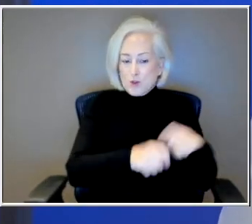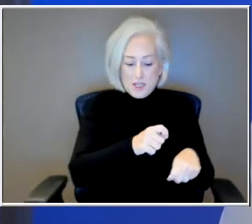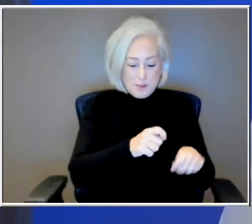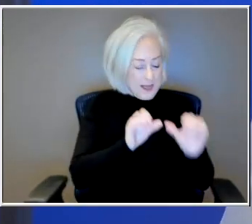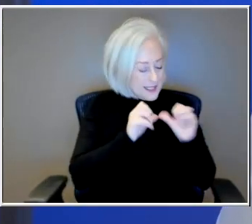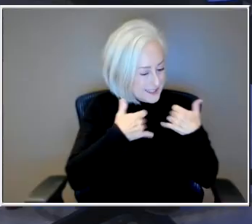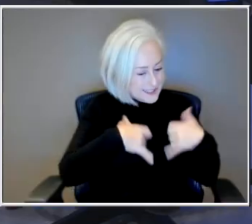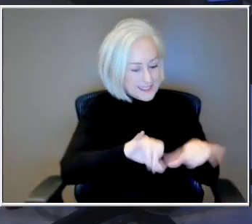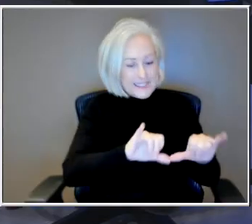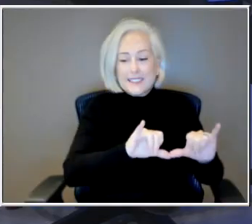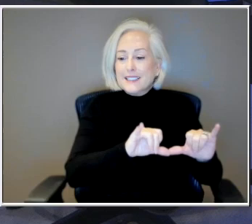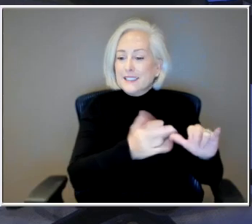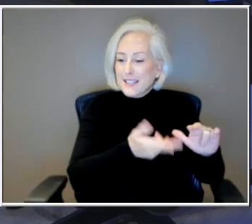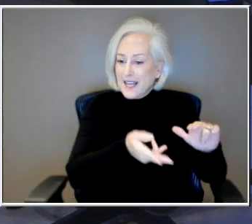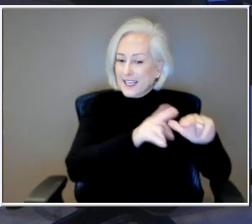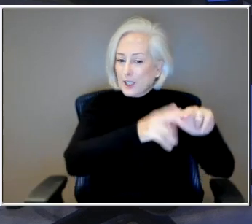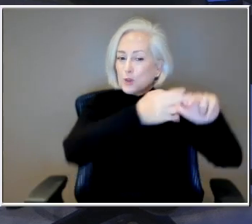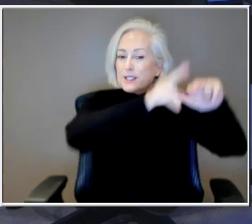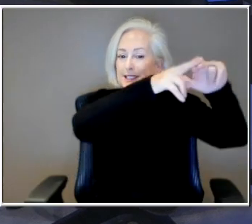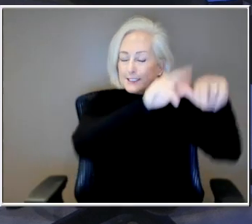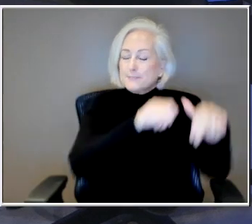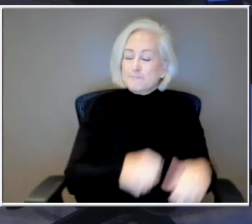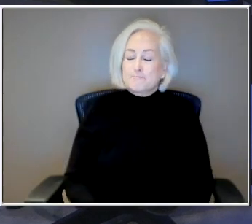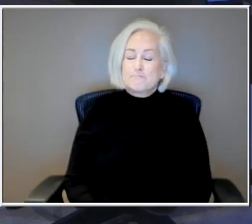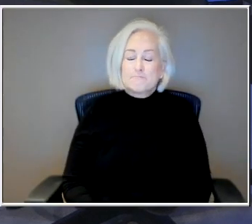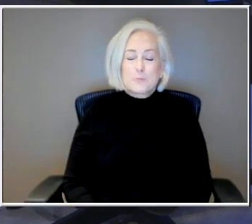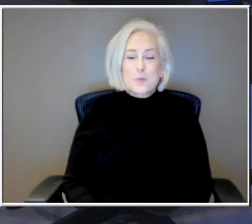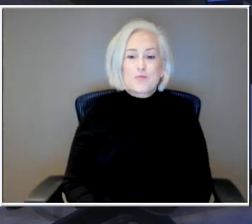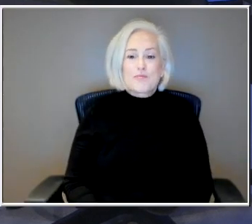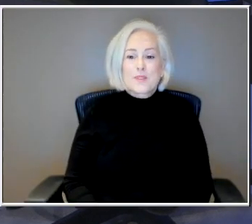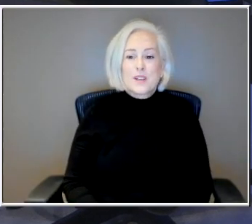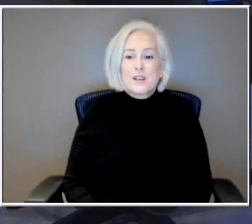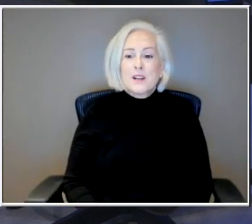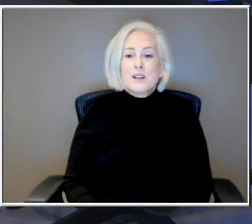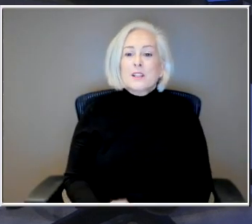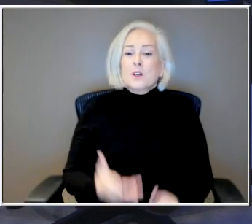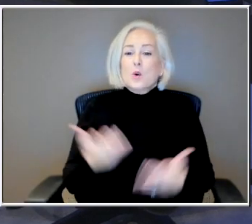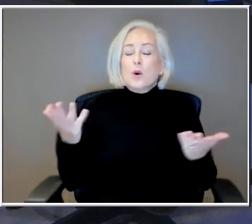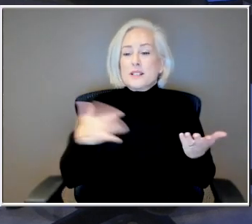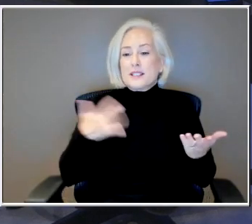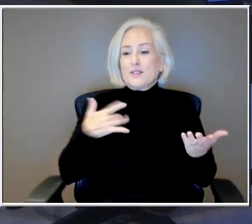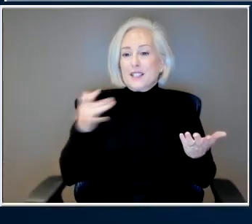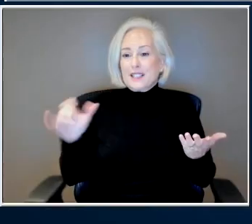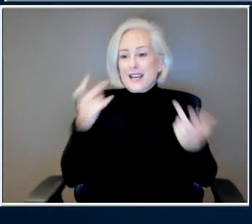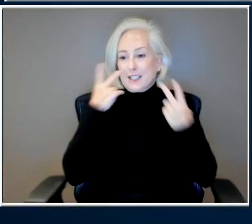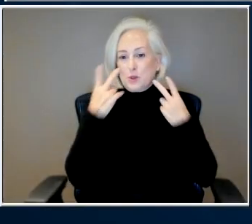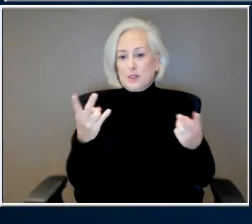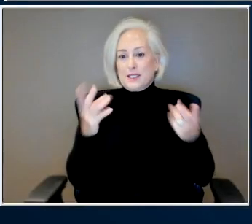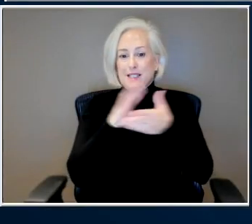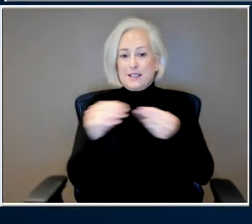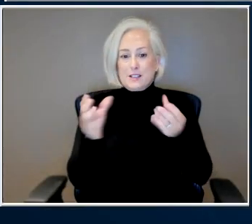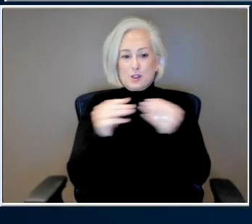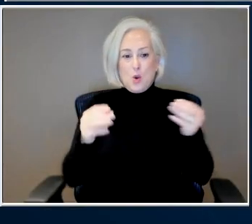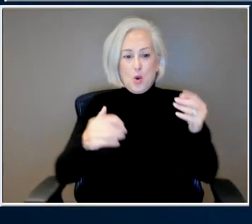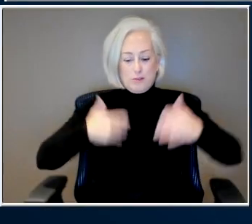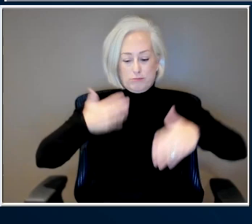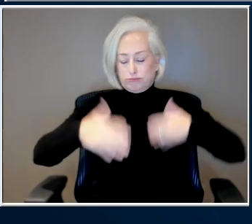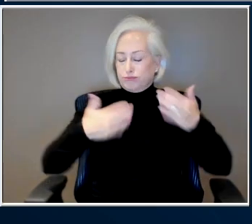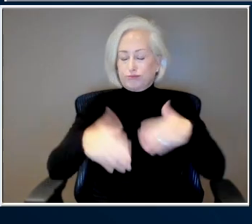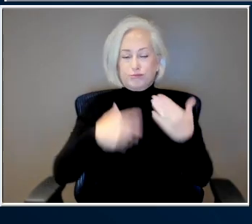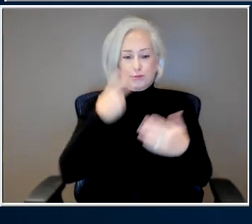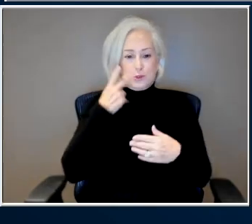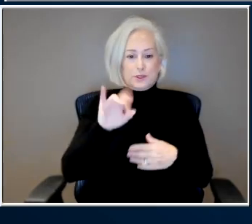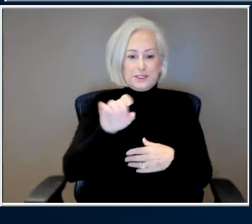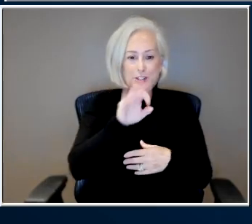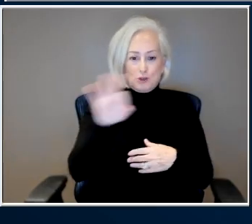up. Docs, what's it like to see this story play itself out and to see Jeff doing well and